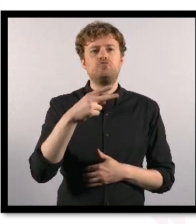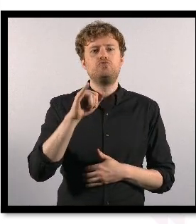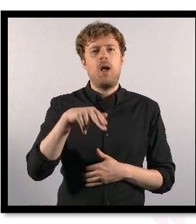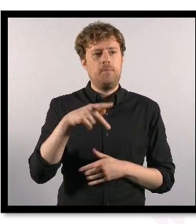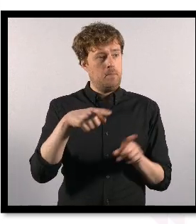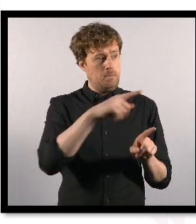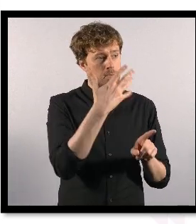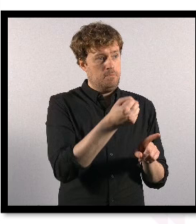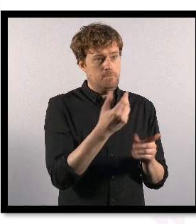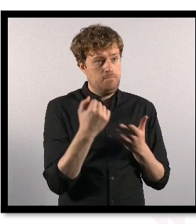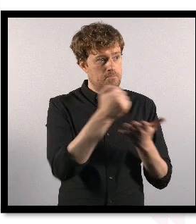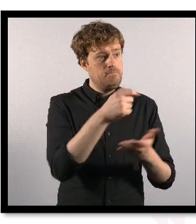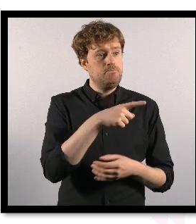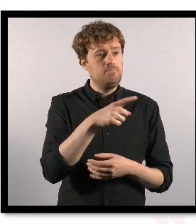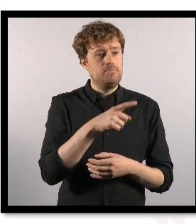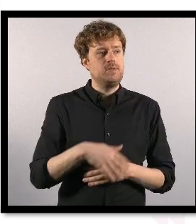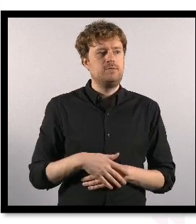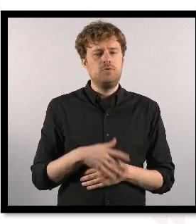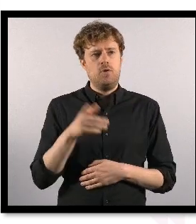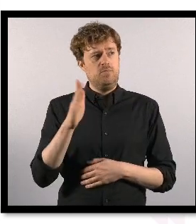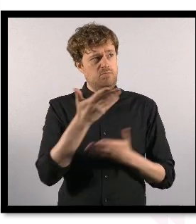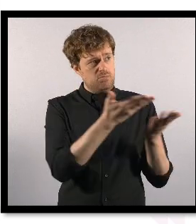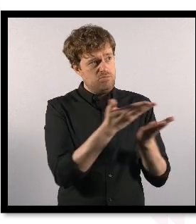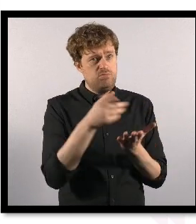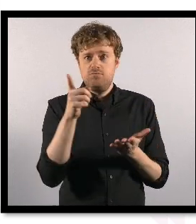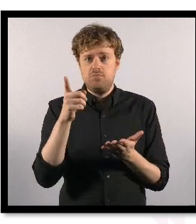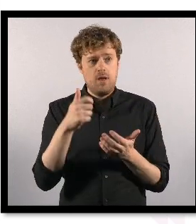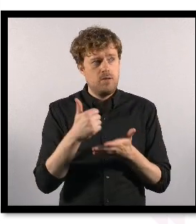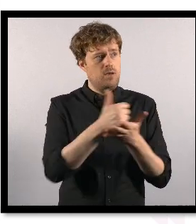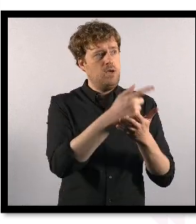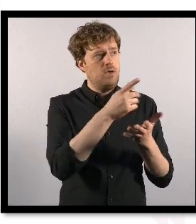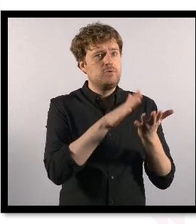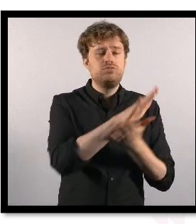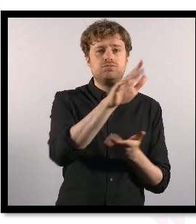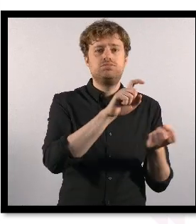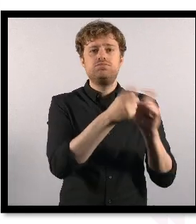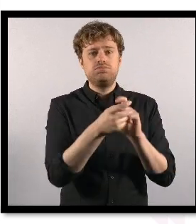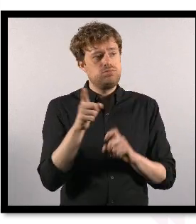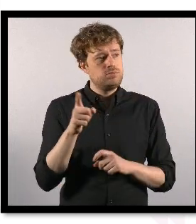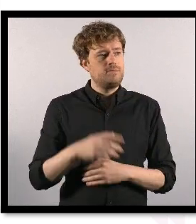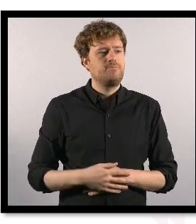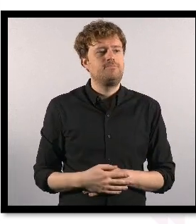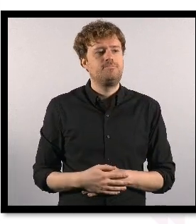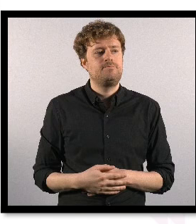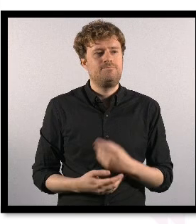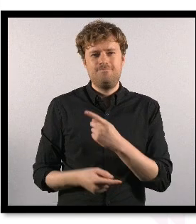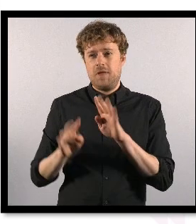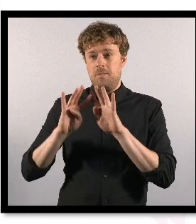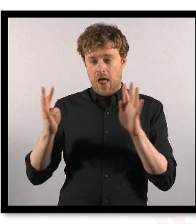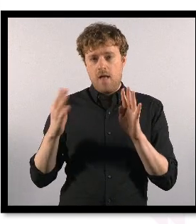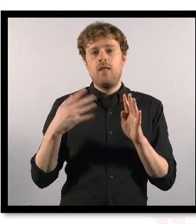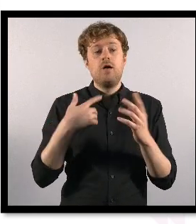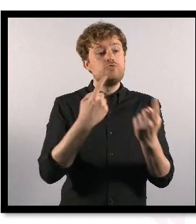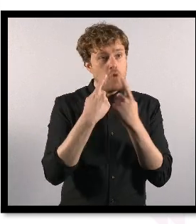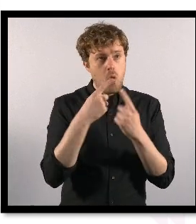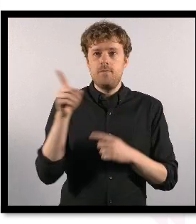start this panel as well. Now, when I'm looking back into my career, I can definitely identify some of those pivotal moments where I had people encouraging me to step up